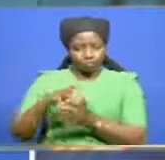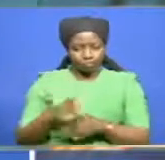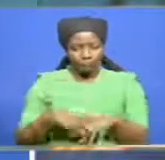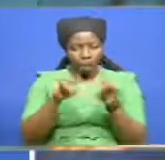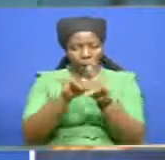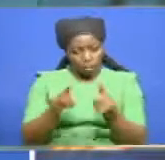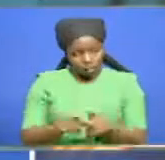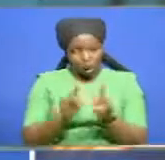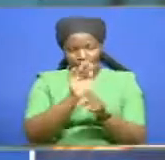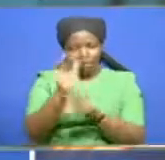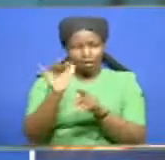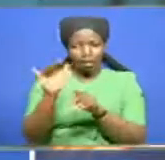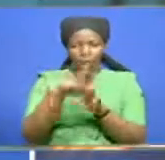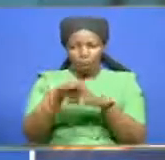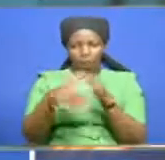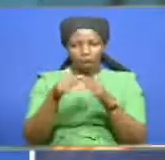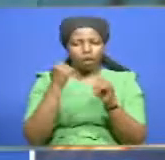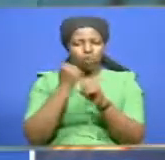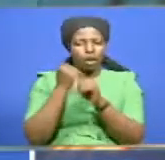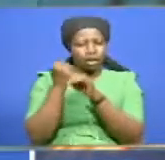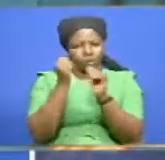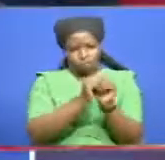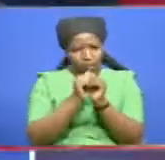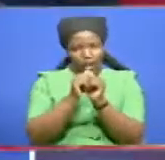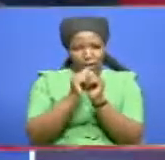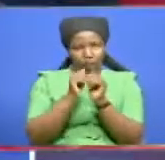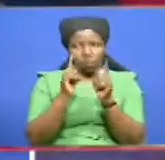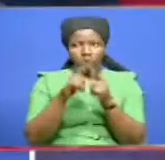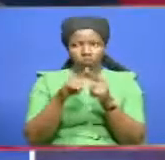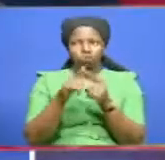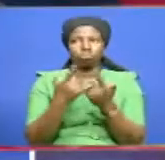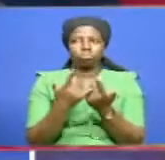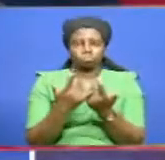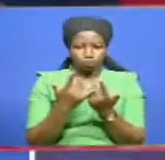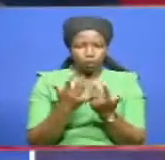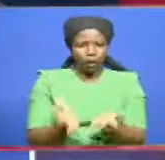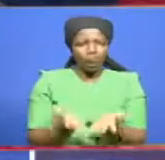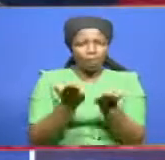embrace a teamwork in advancing the government agenda.